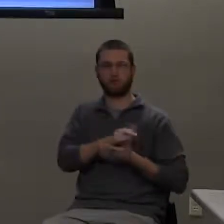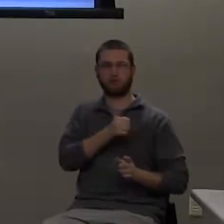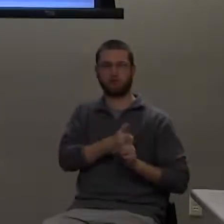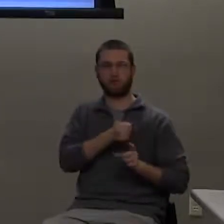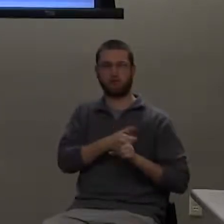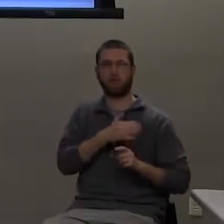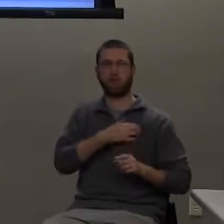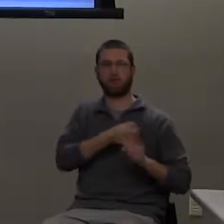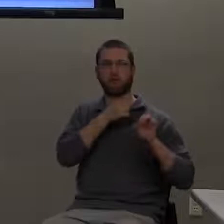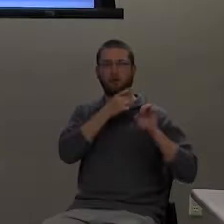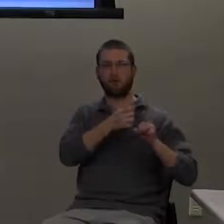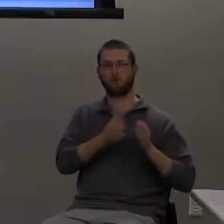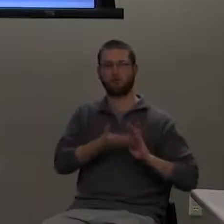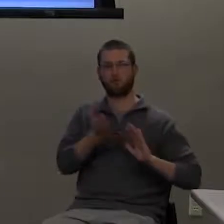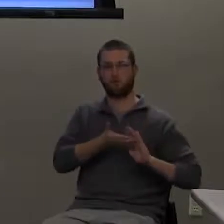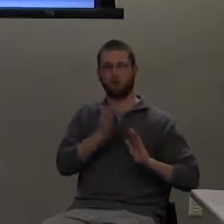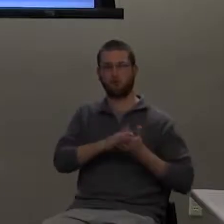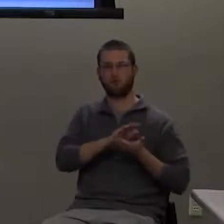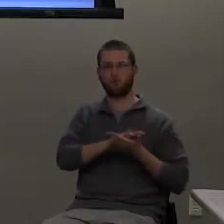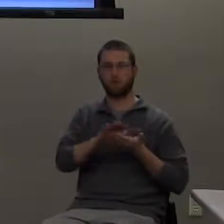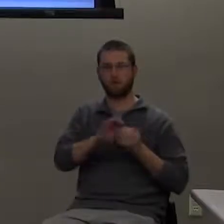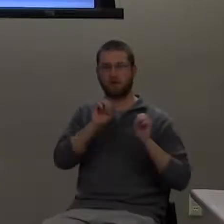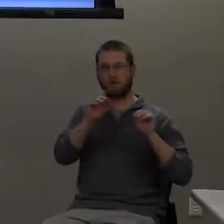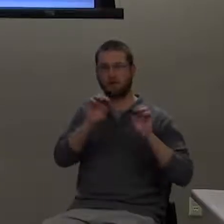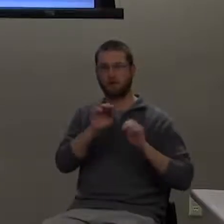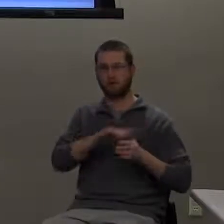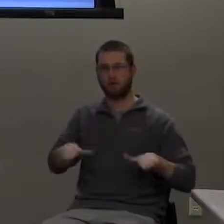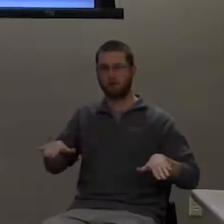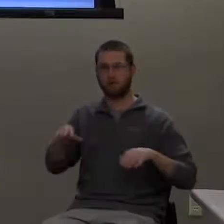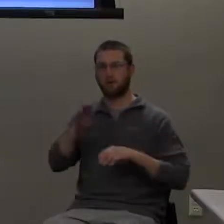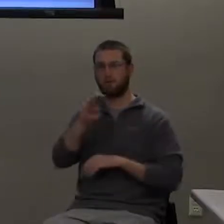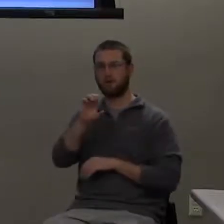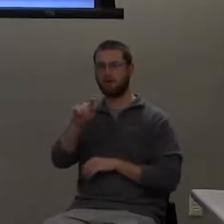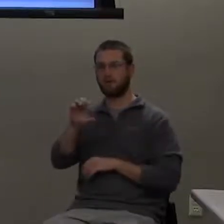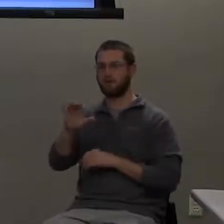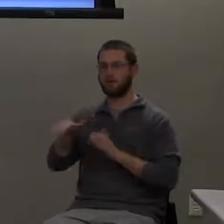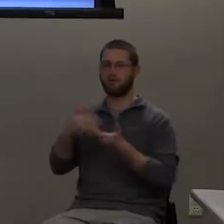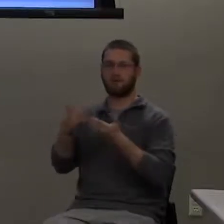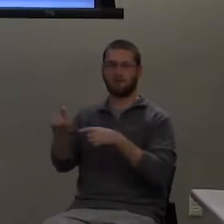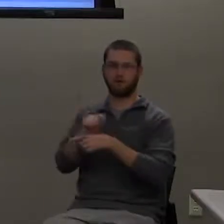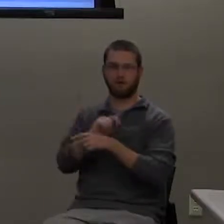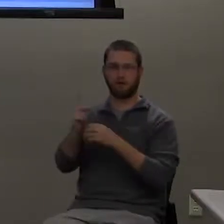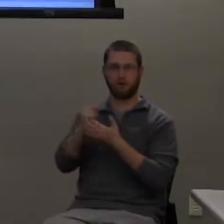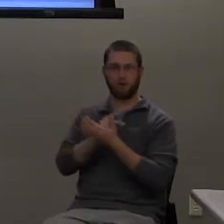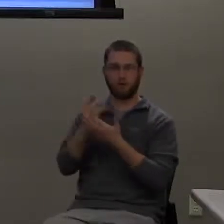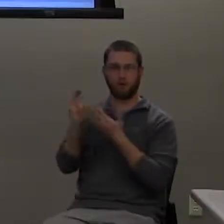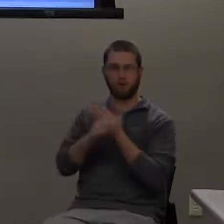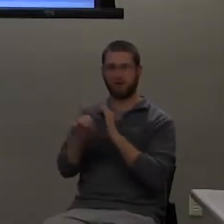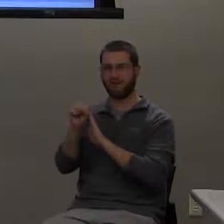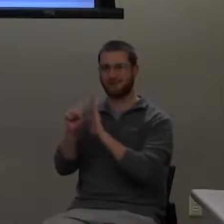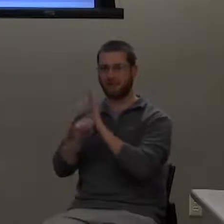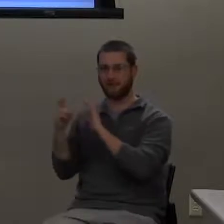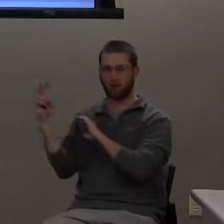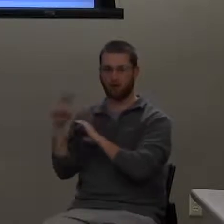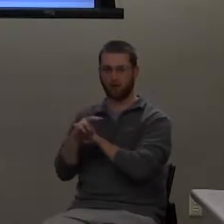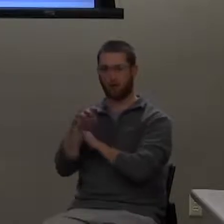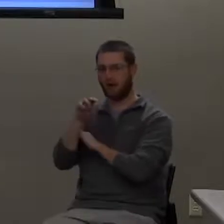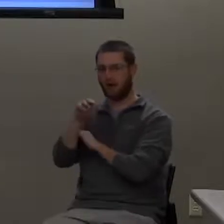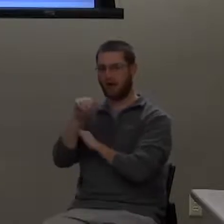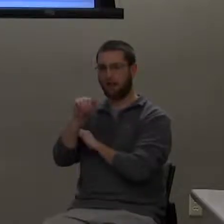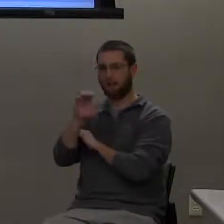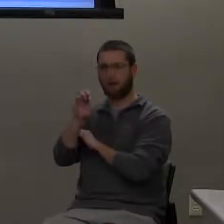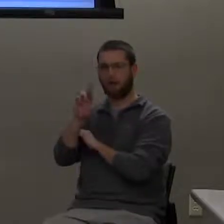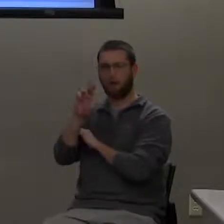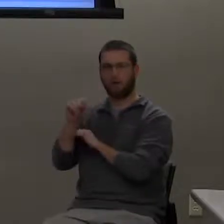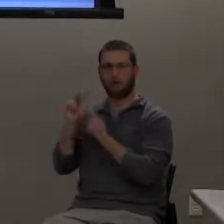missions to run. Schools have to educate children. BCTC has to provide training programs. The state is looking at it from a macro perspective. The